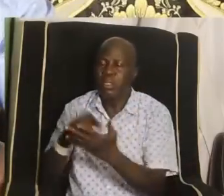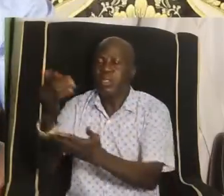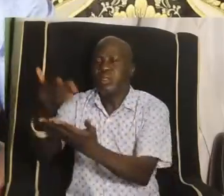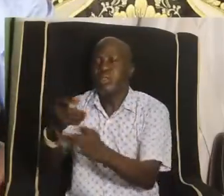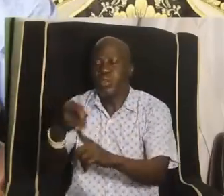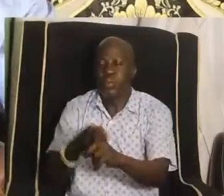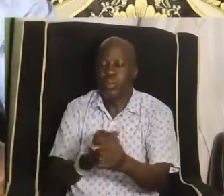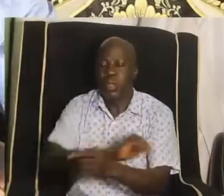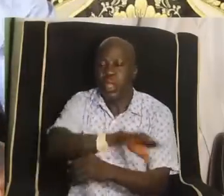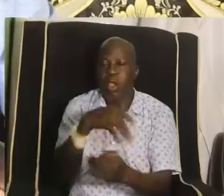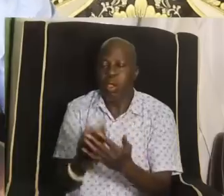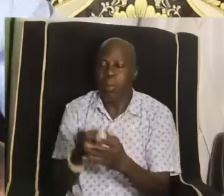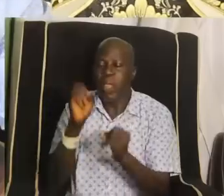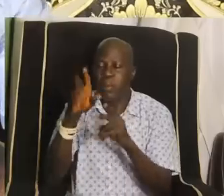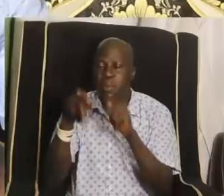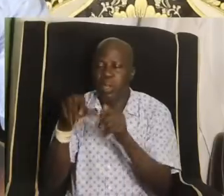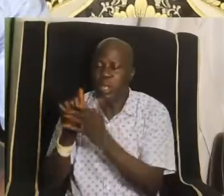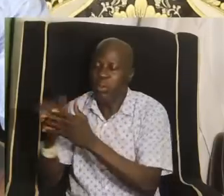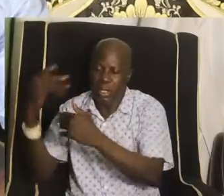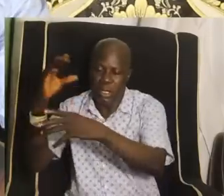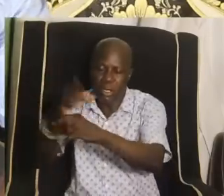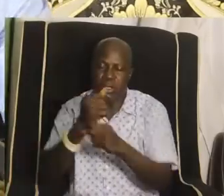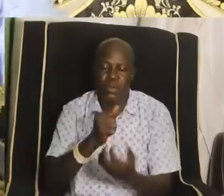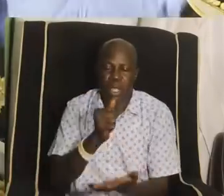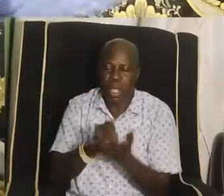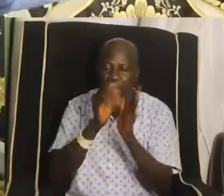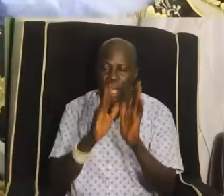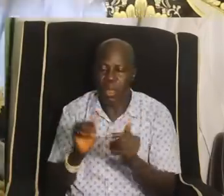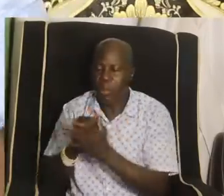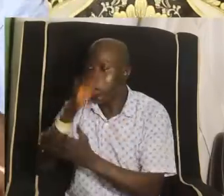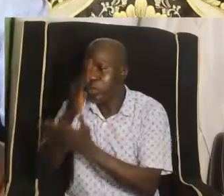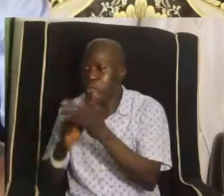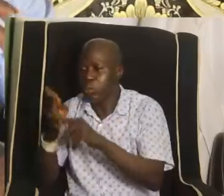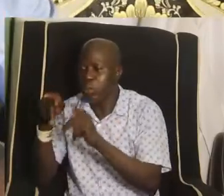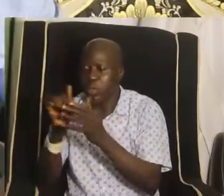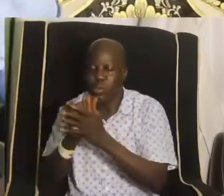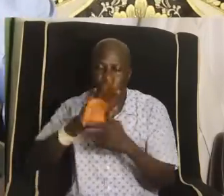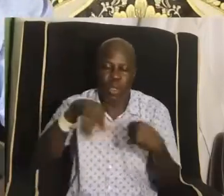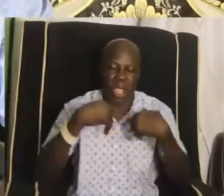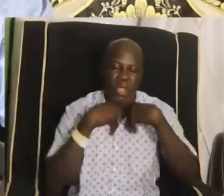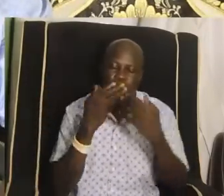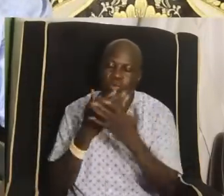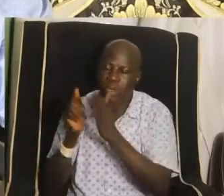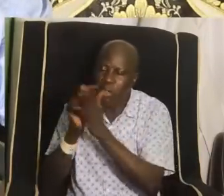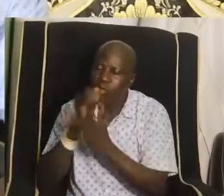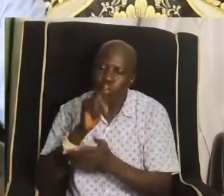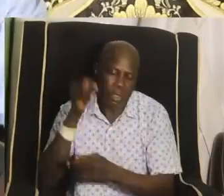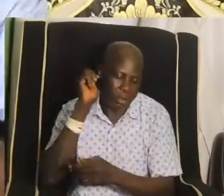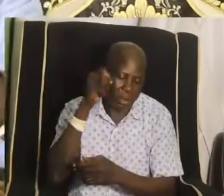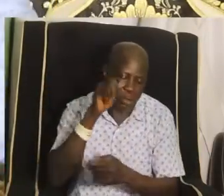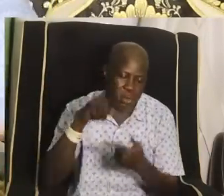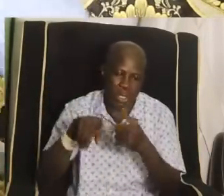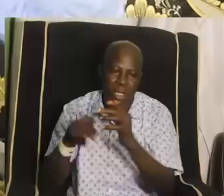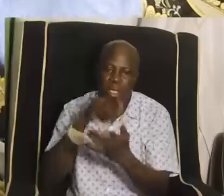opo lopo eyan ni won ma ri ranowo a lot of people receive help opo lopo eniyan ni won ma ni eri won a lot of people will have their